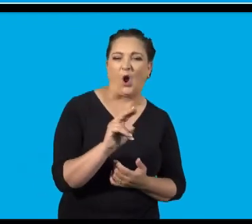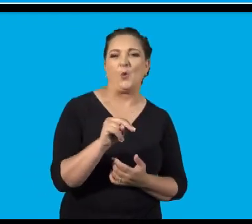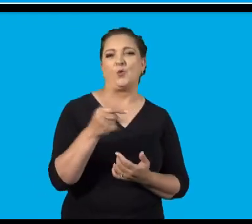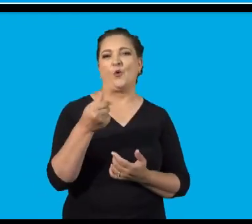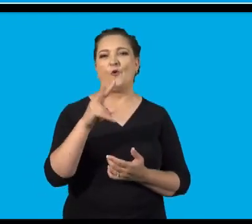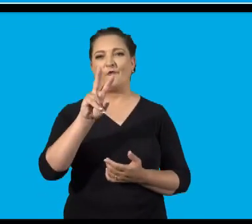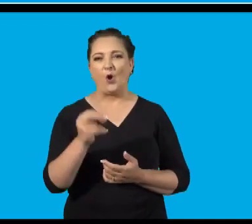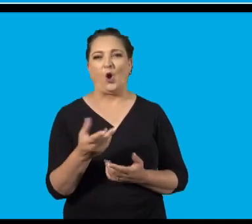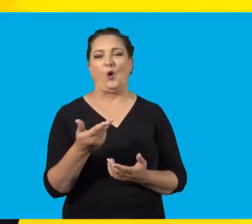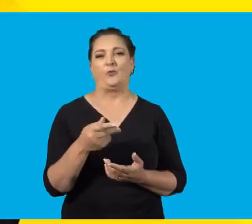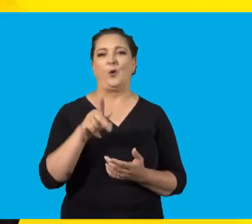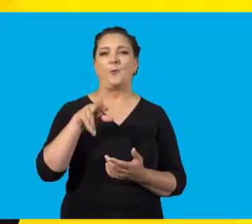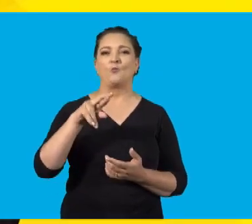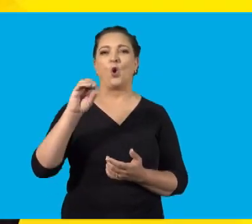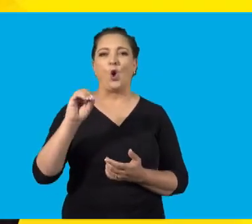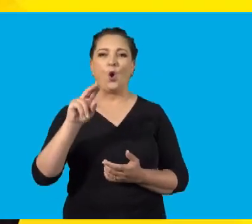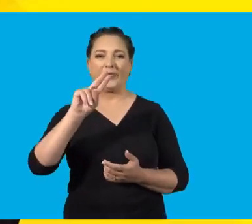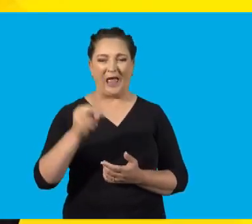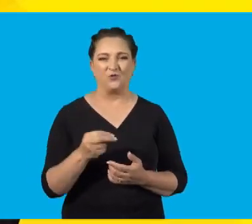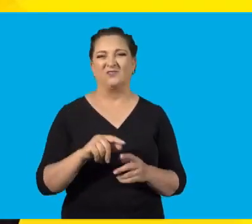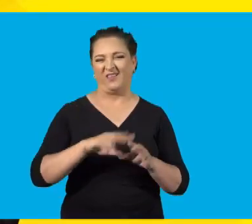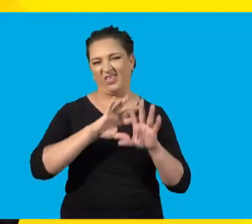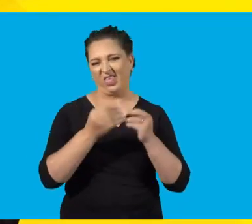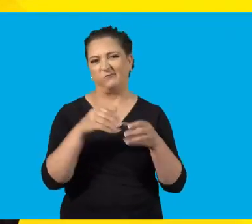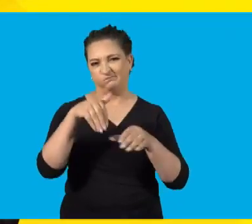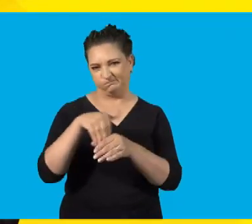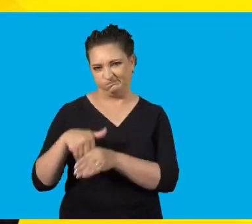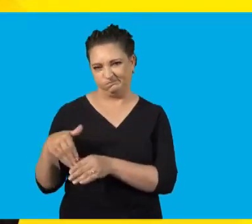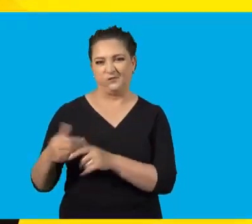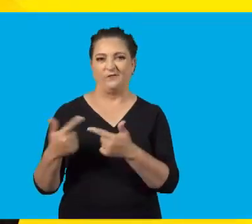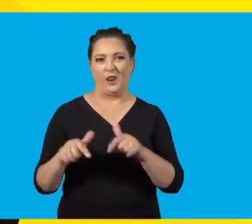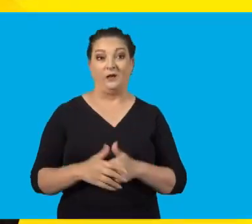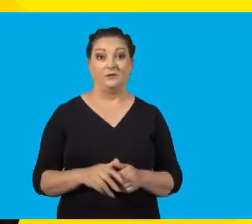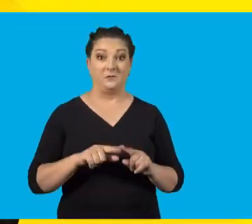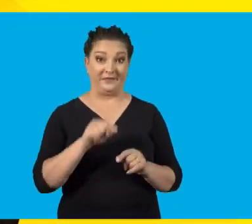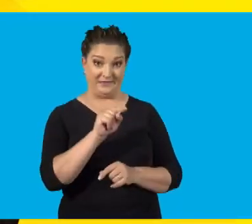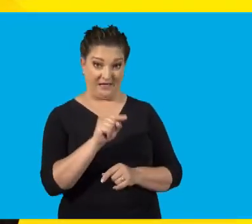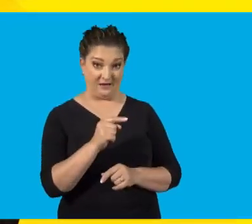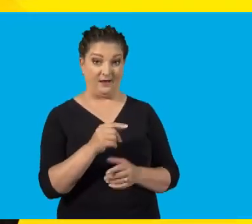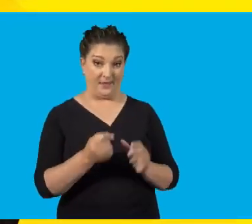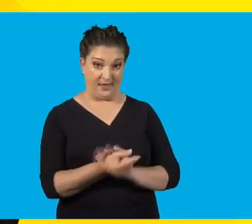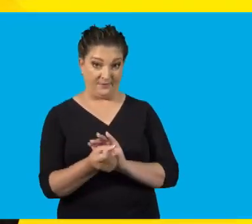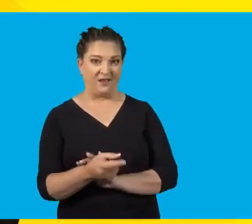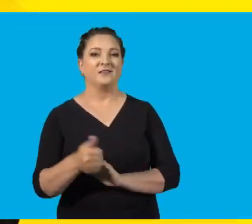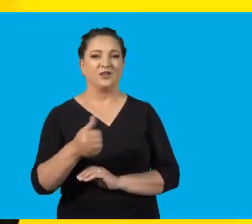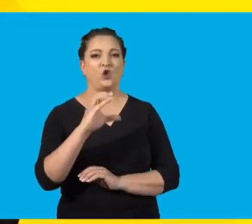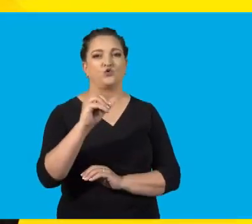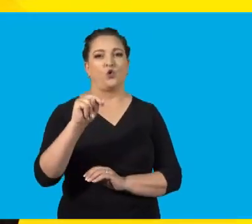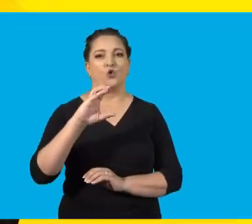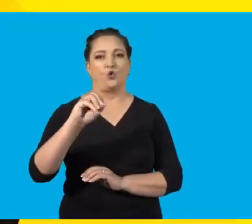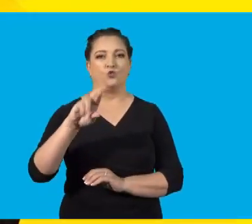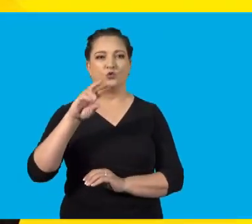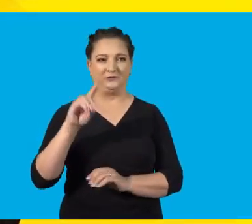verb, your pronoun, okay? All of that needs to be an agreement, and if that happens, we call that concord,